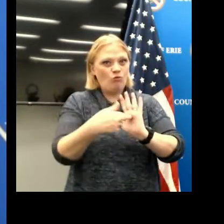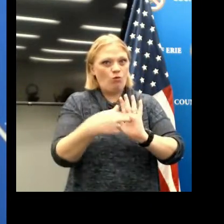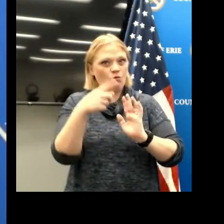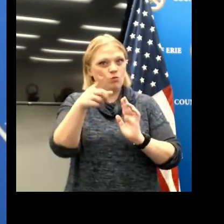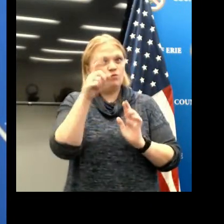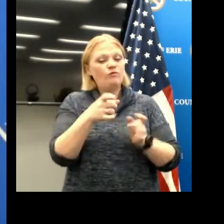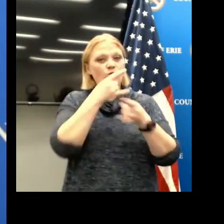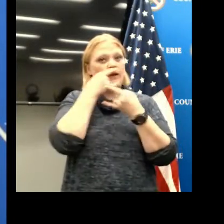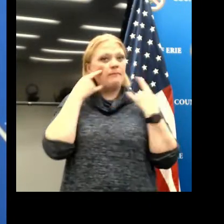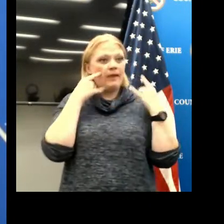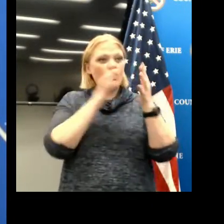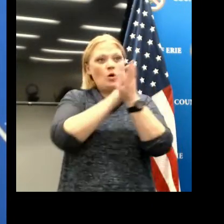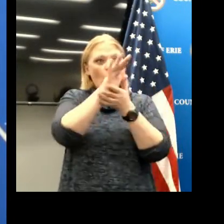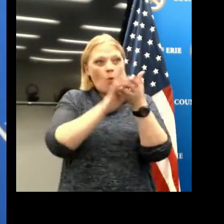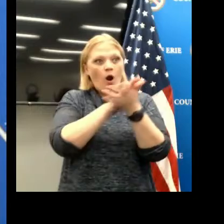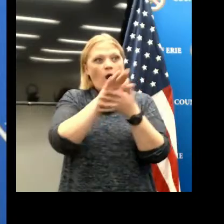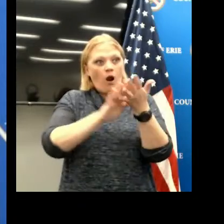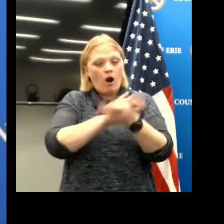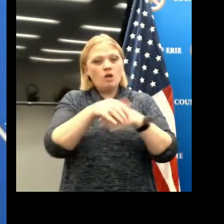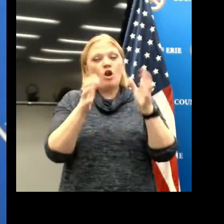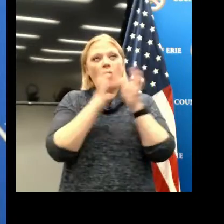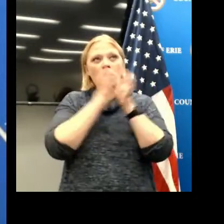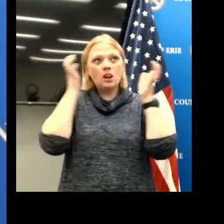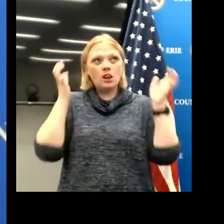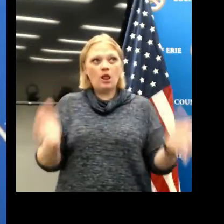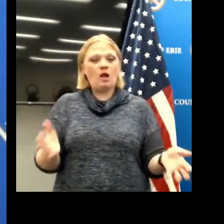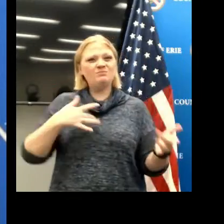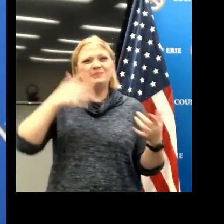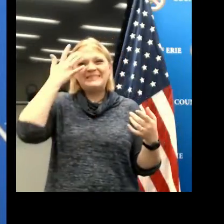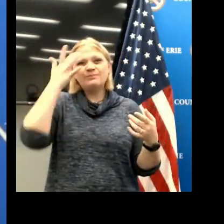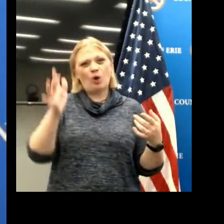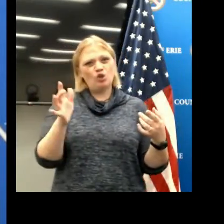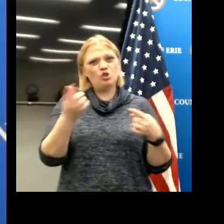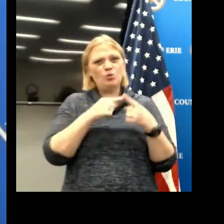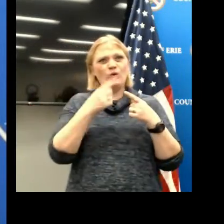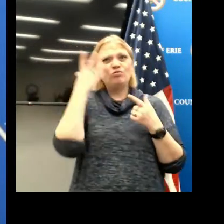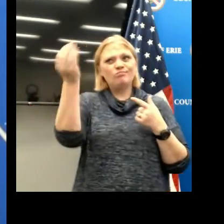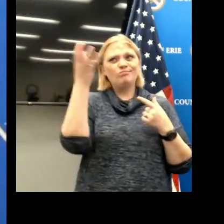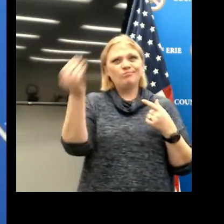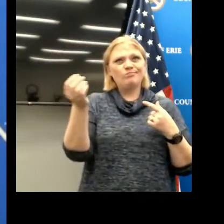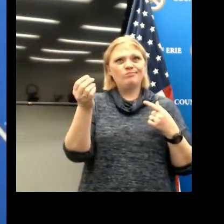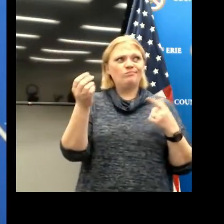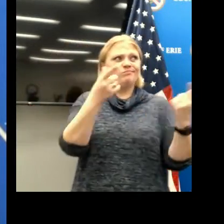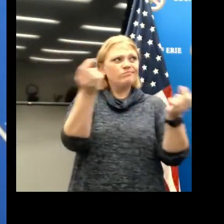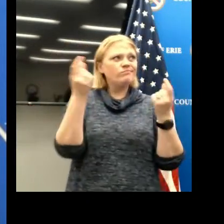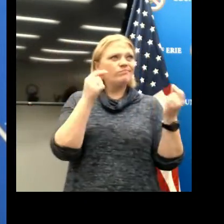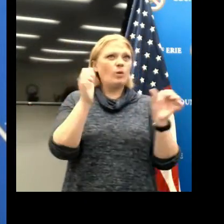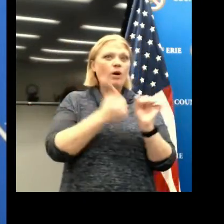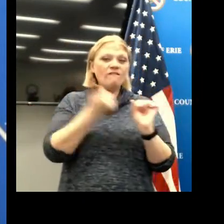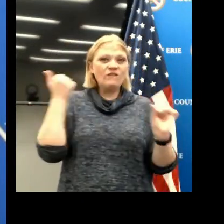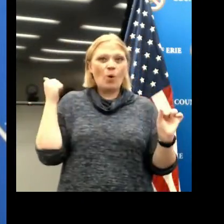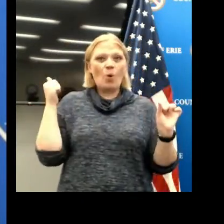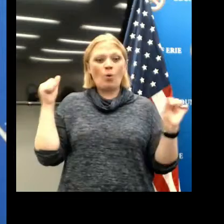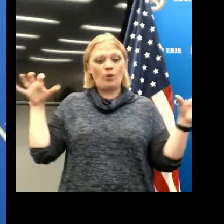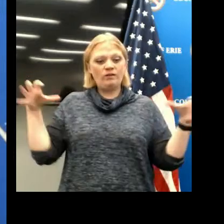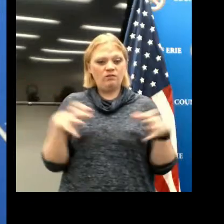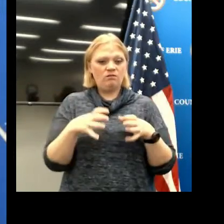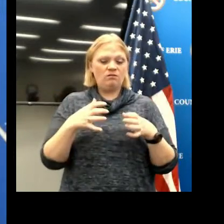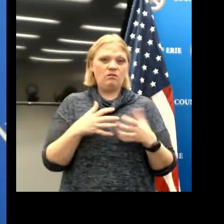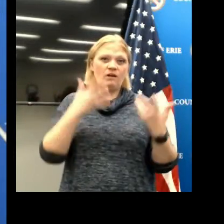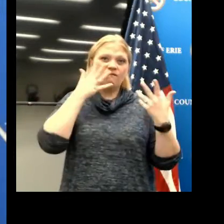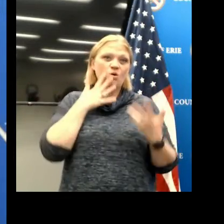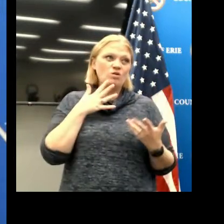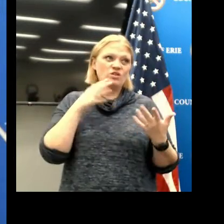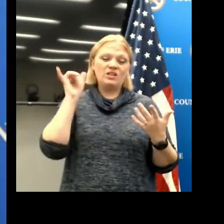mask, wash your hands a lot, be smart when it comes to going out in public, avoiding the gatherings that unfortunately are a